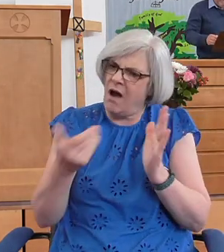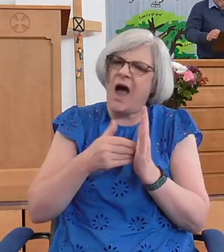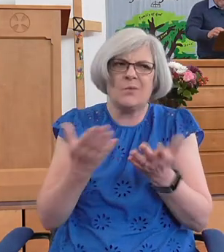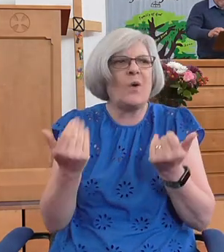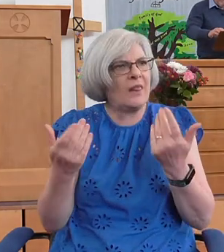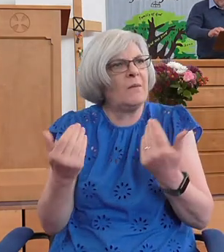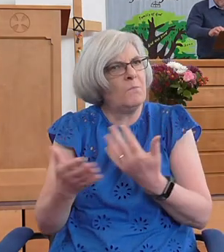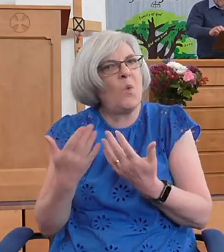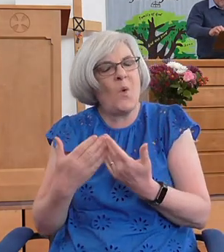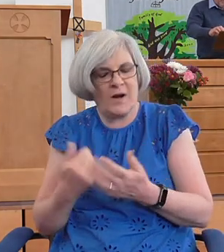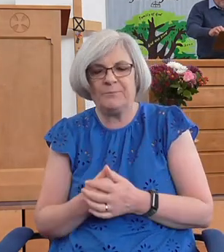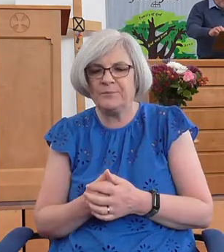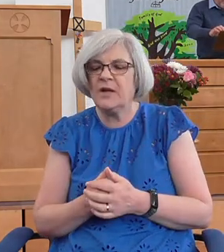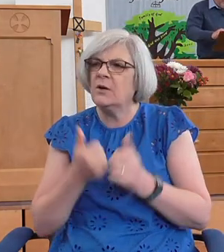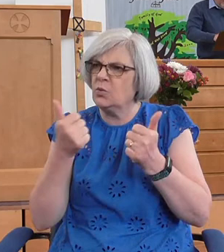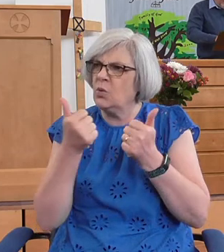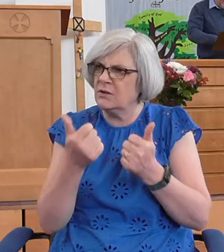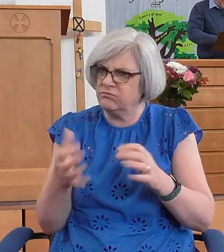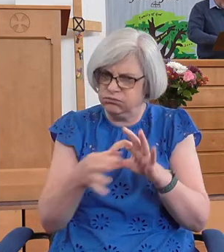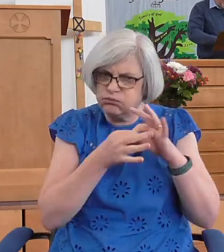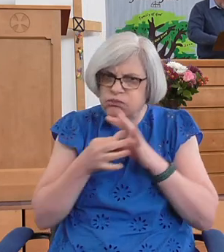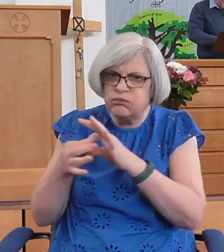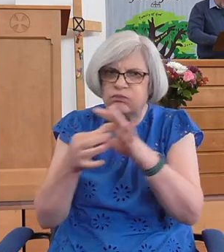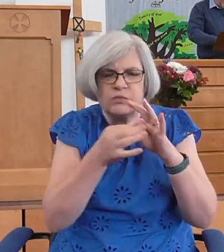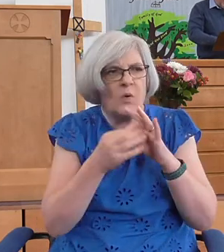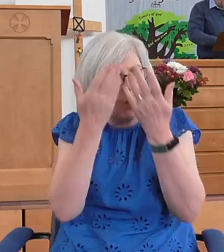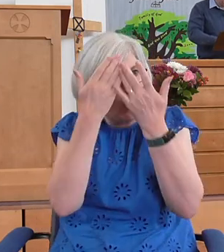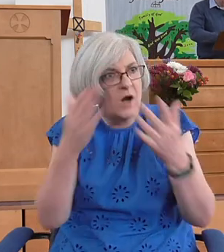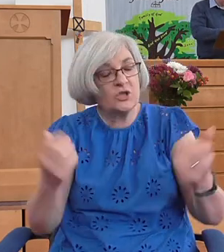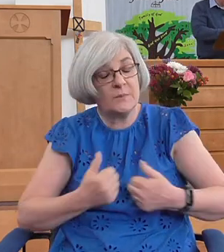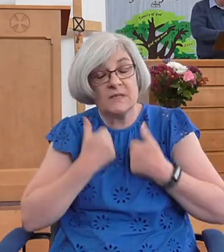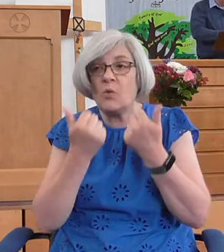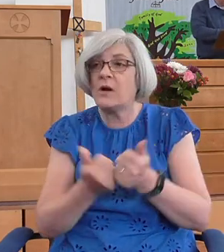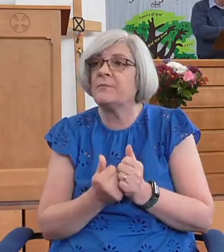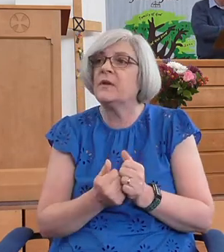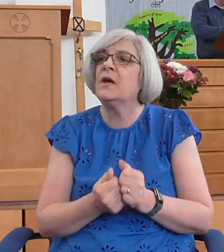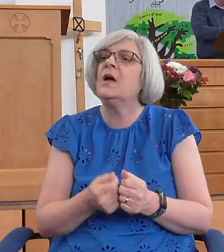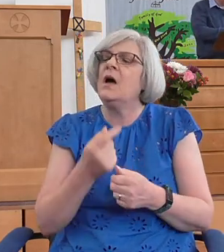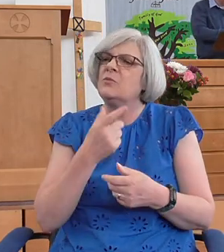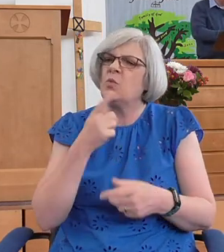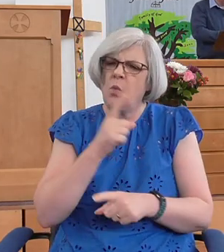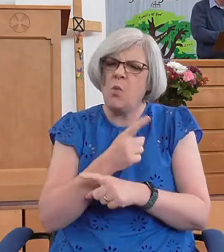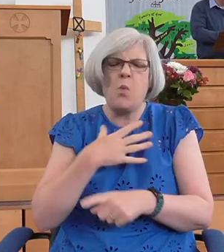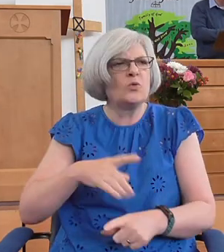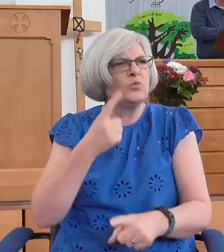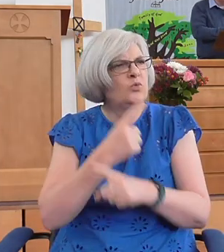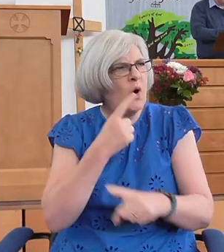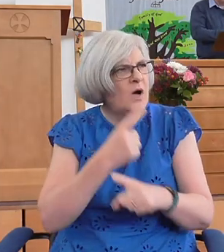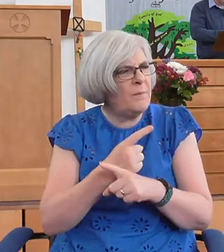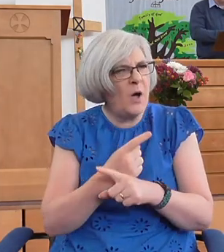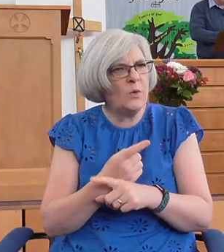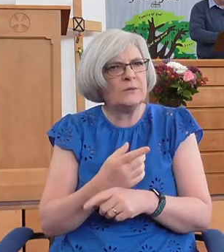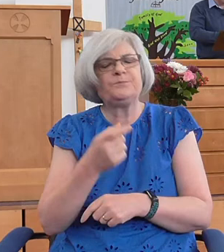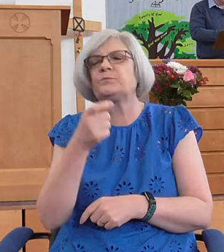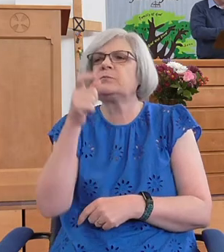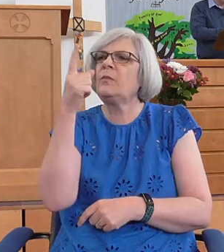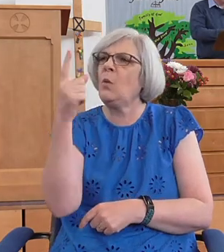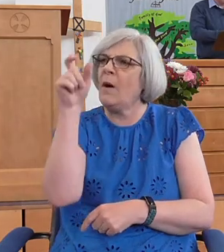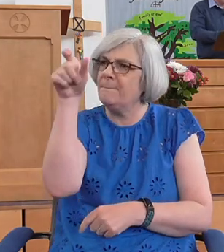again for worship this morning. I'm going to make just mention of one member of the congregation who is currently in Stonehouse